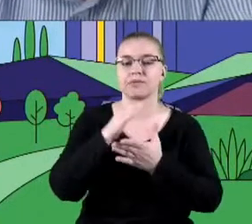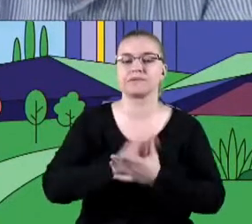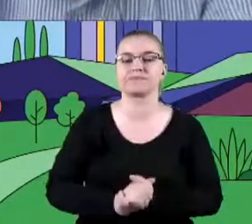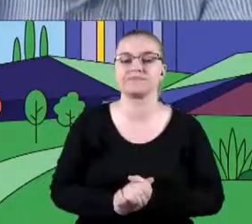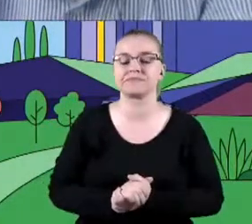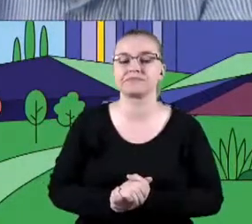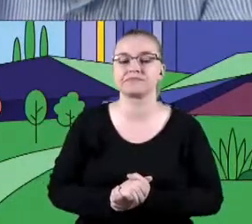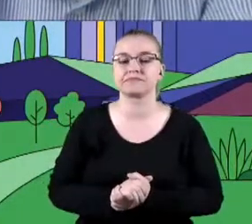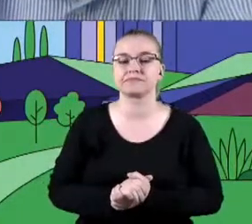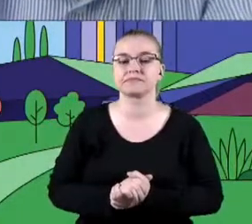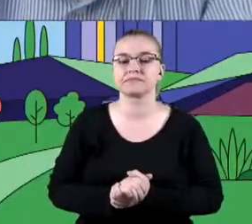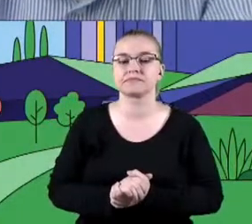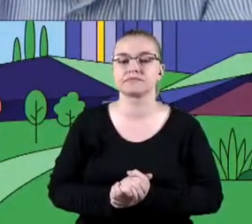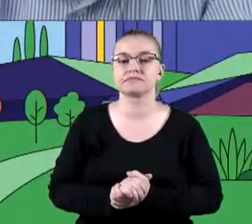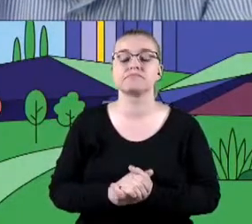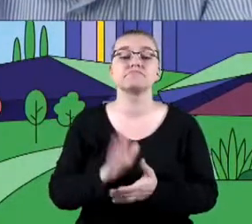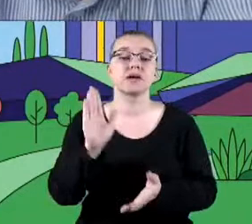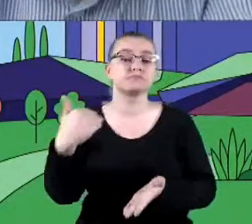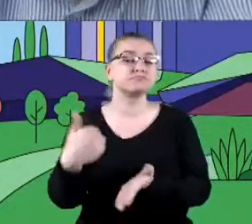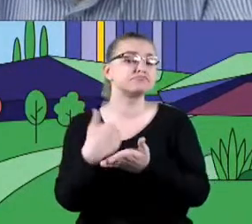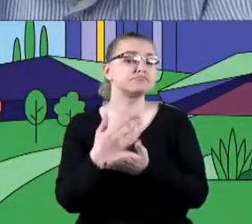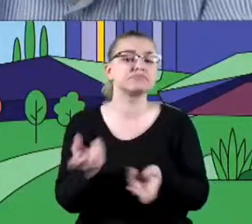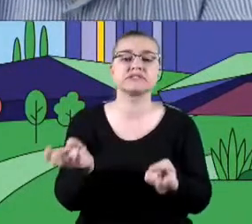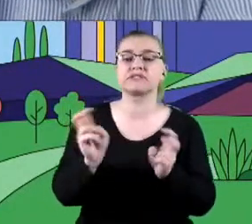will help us